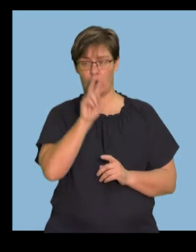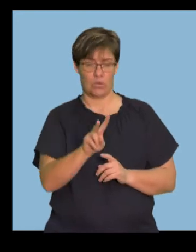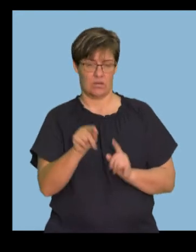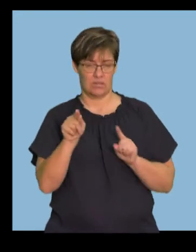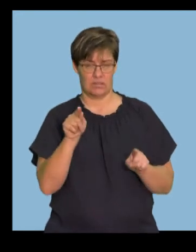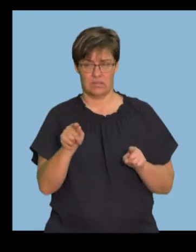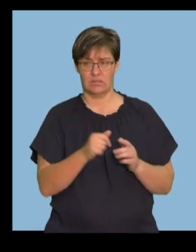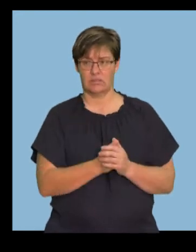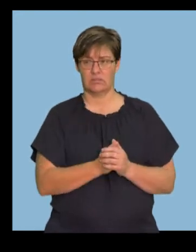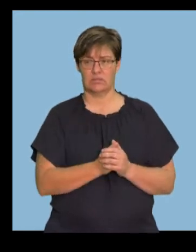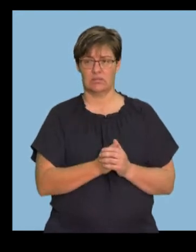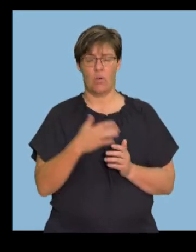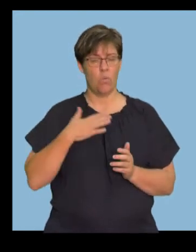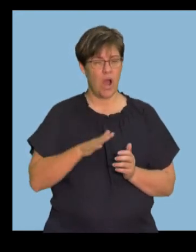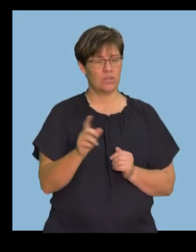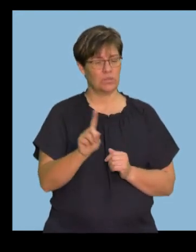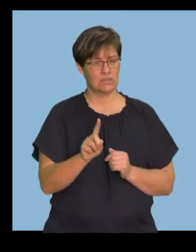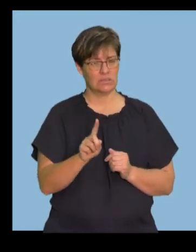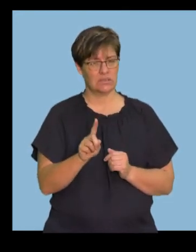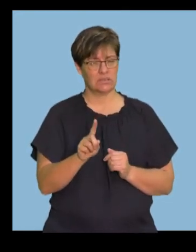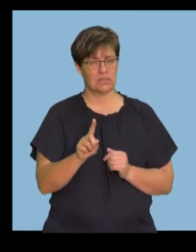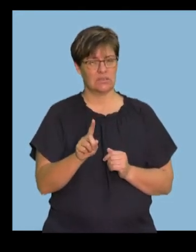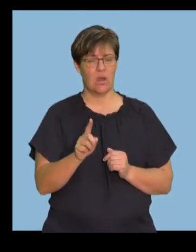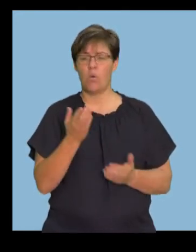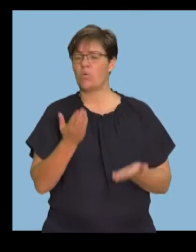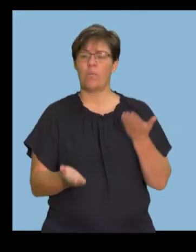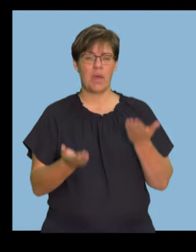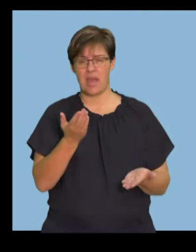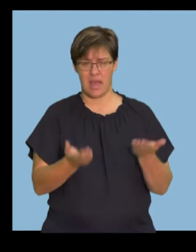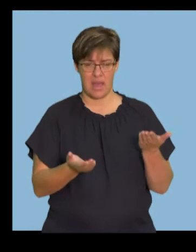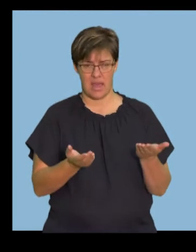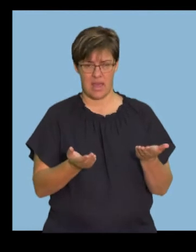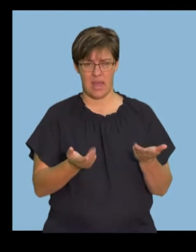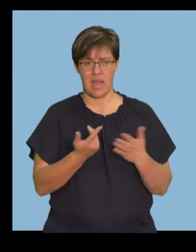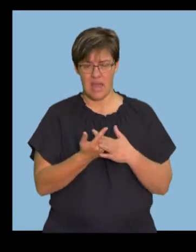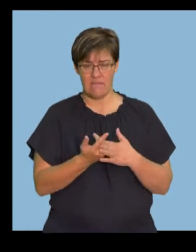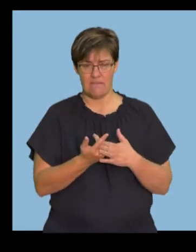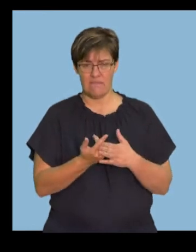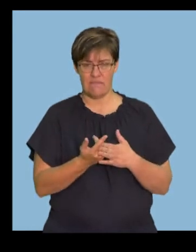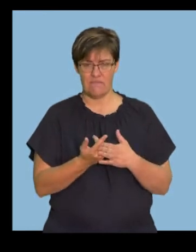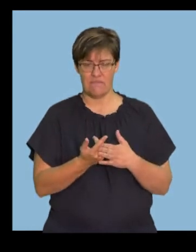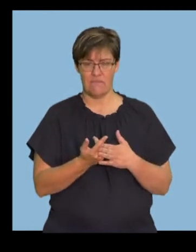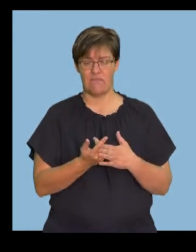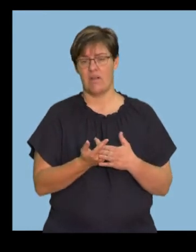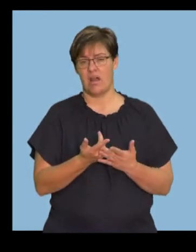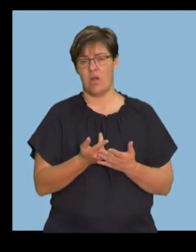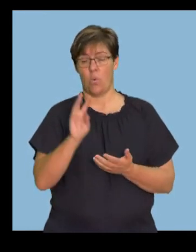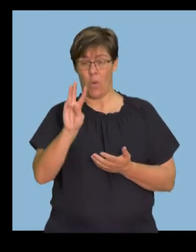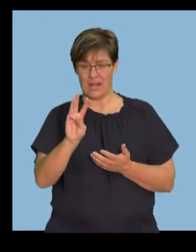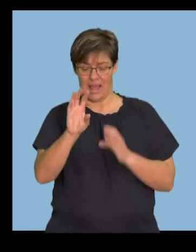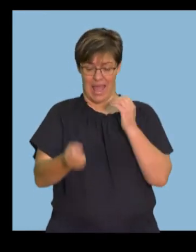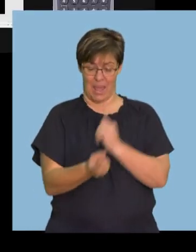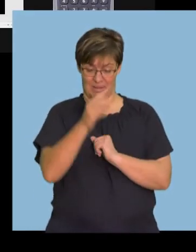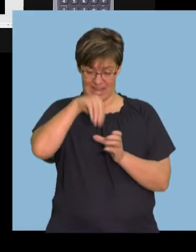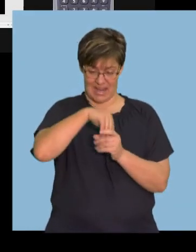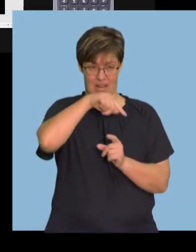would look like, okay? So we just want to compare, what happens in terms of power in that circuit.